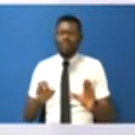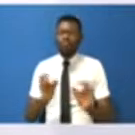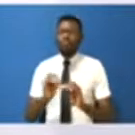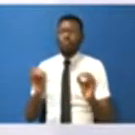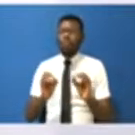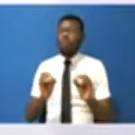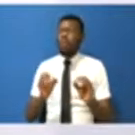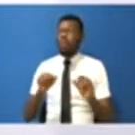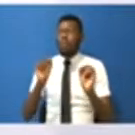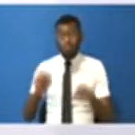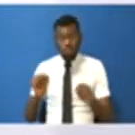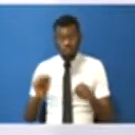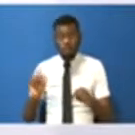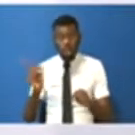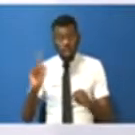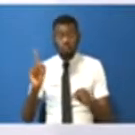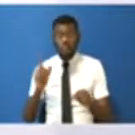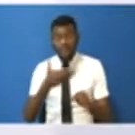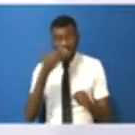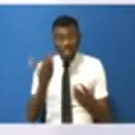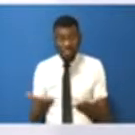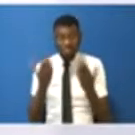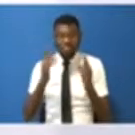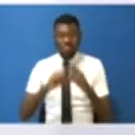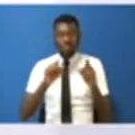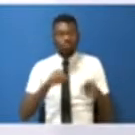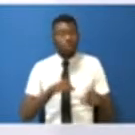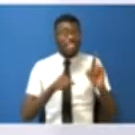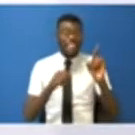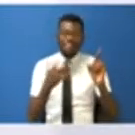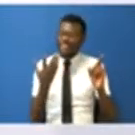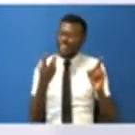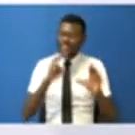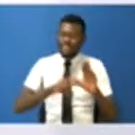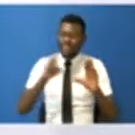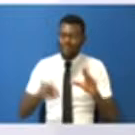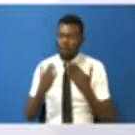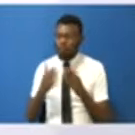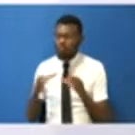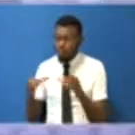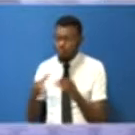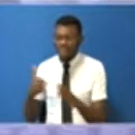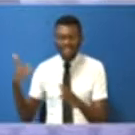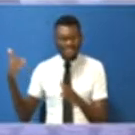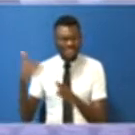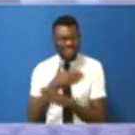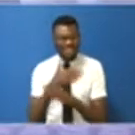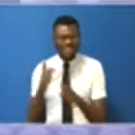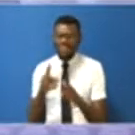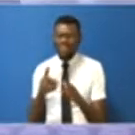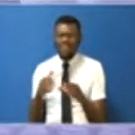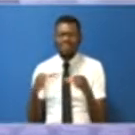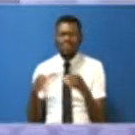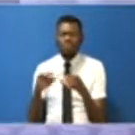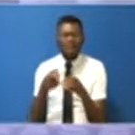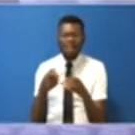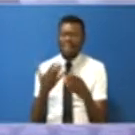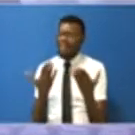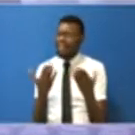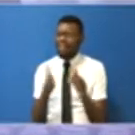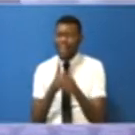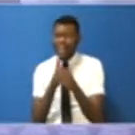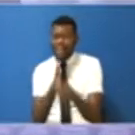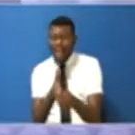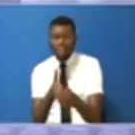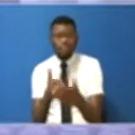better for the poor of nairobi we'd never know and unfortunately we'll never get to learn cartels are a lazy word it's a word used by lazy leaders